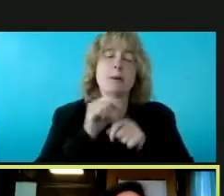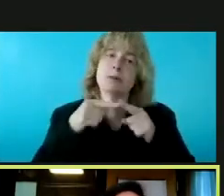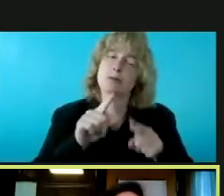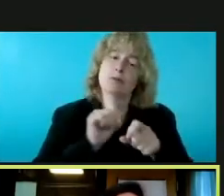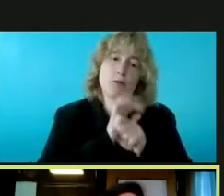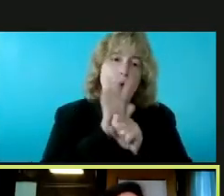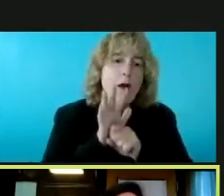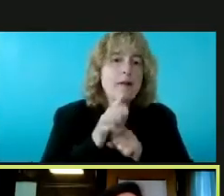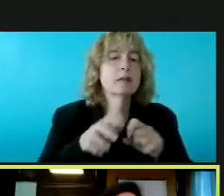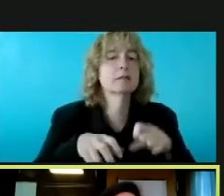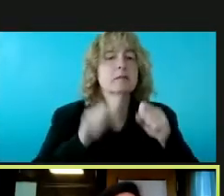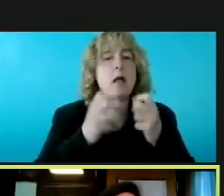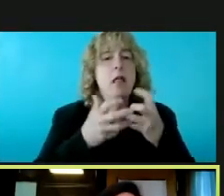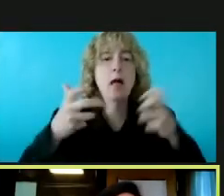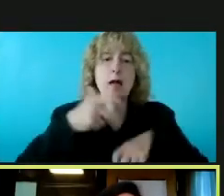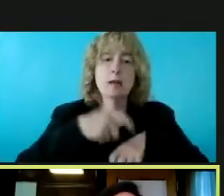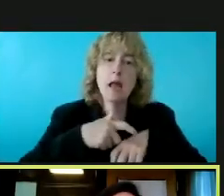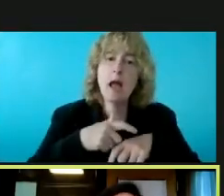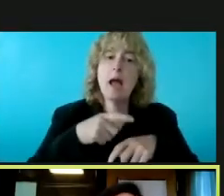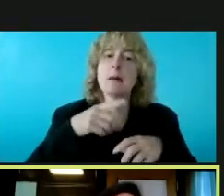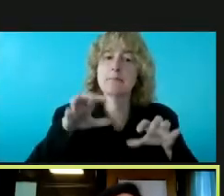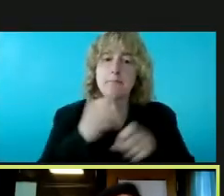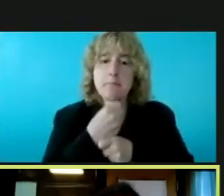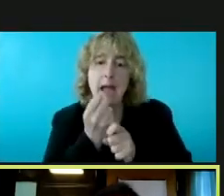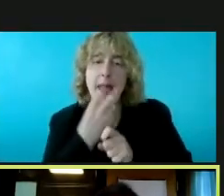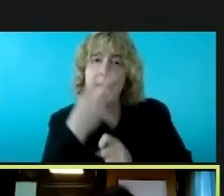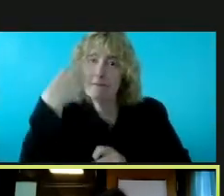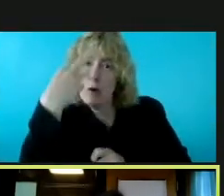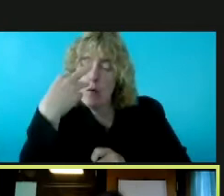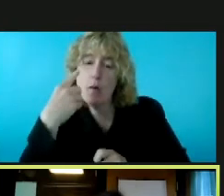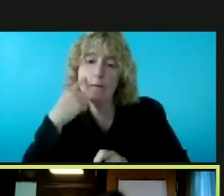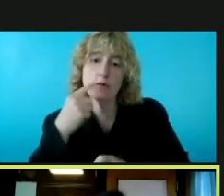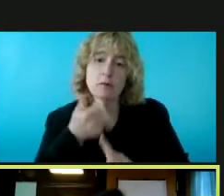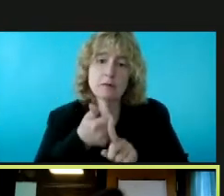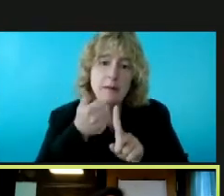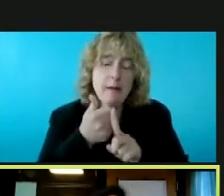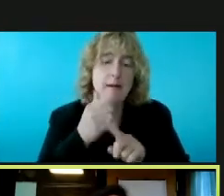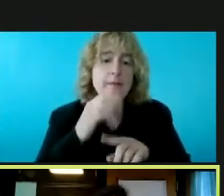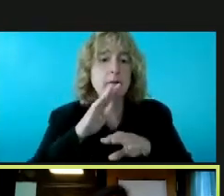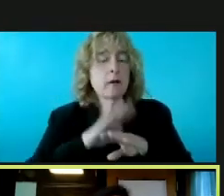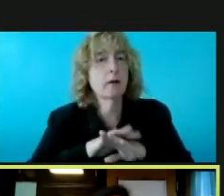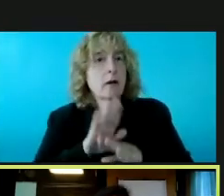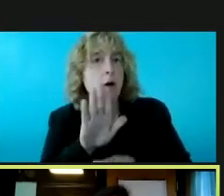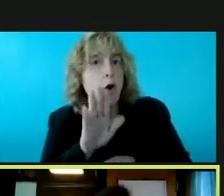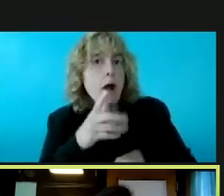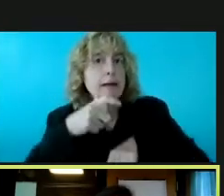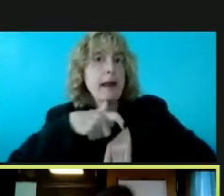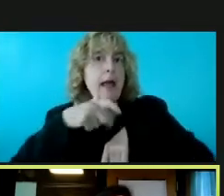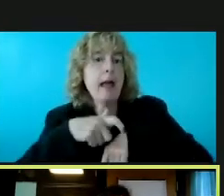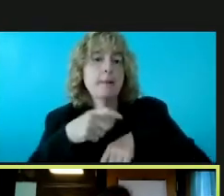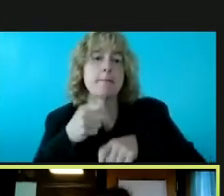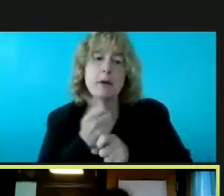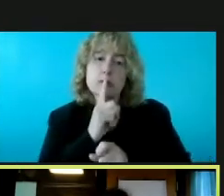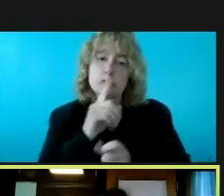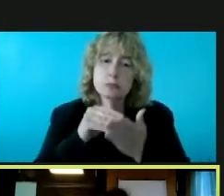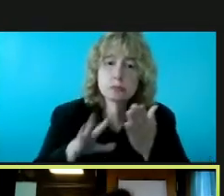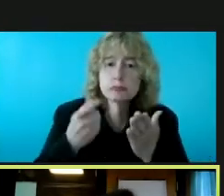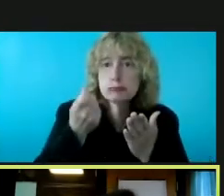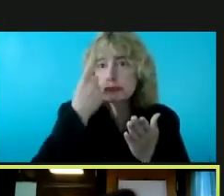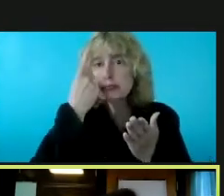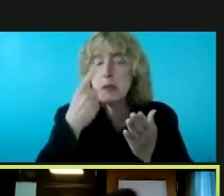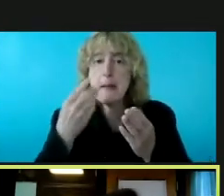of time making videos on her own time for her students to ensure that they are understanding math concepts and